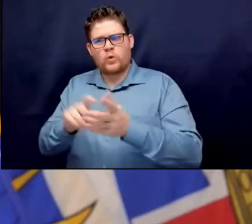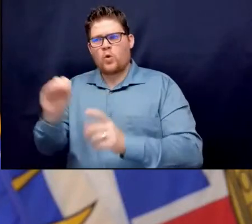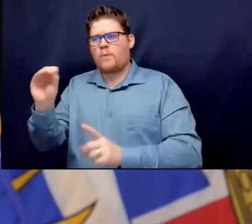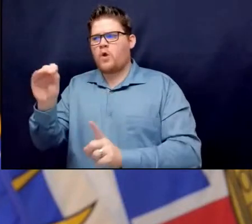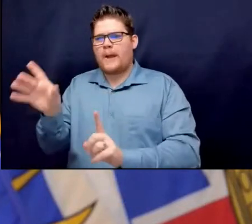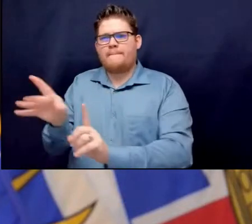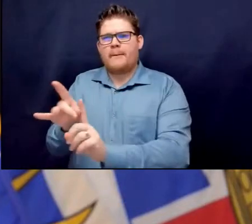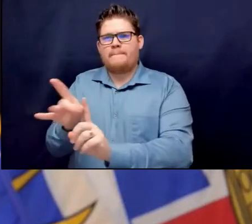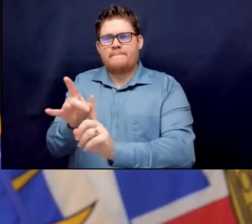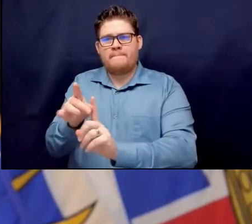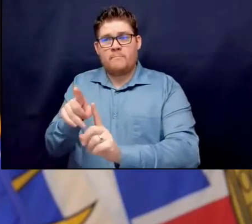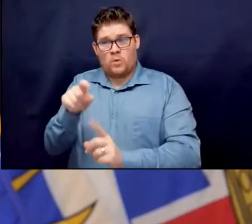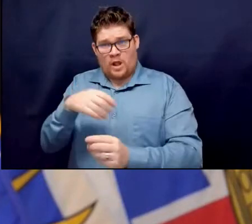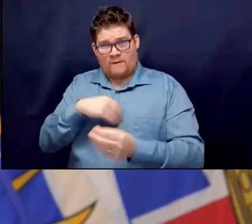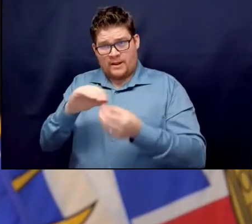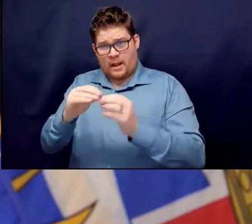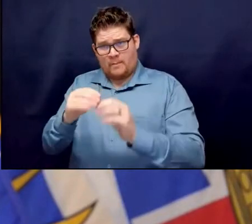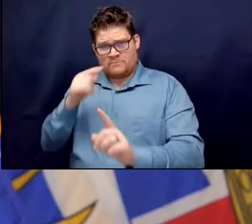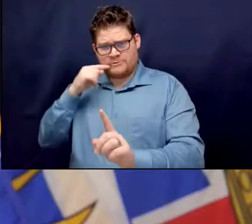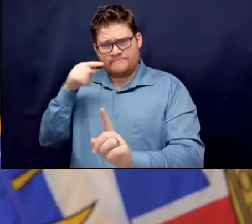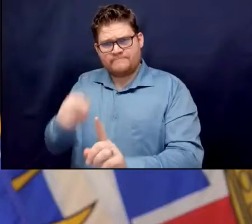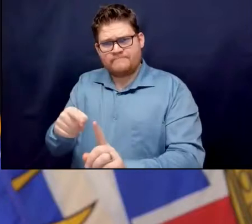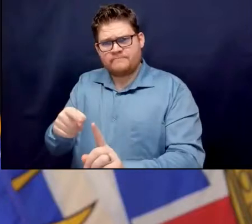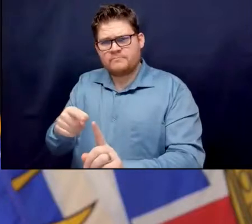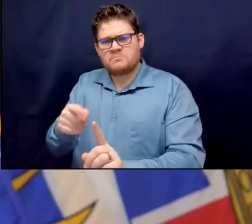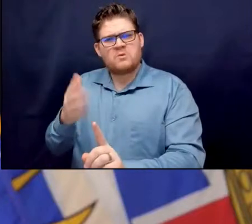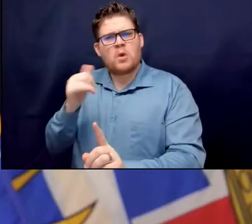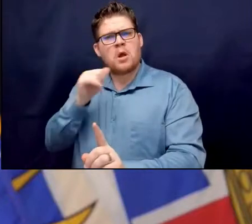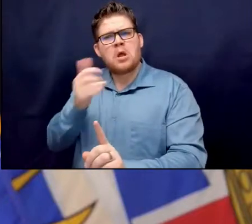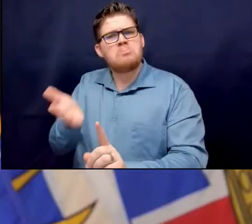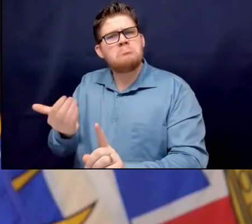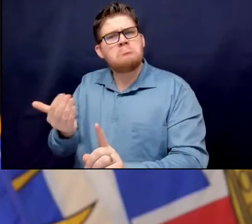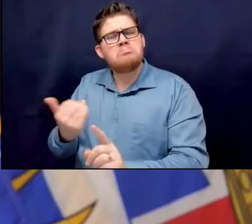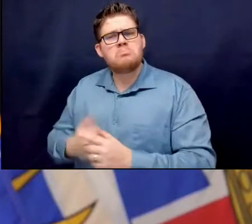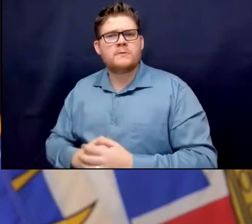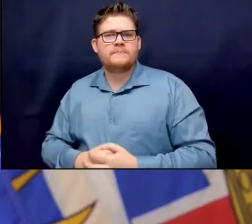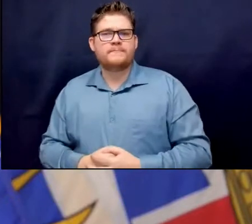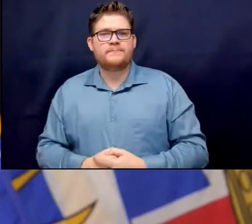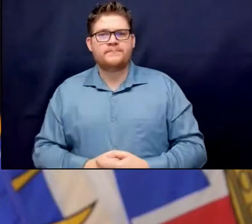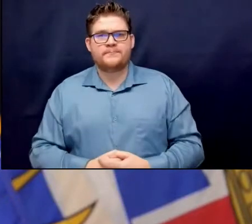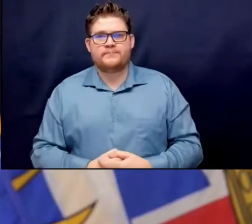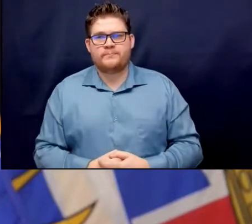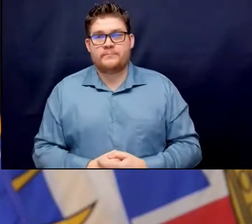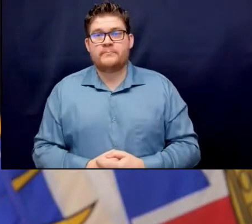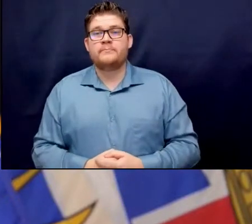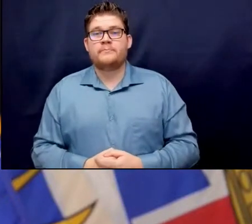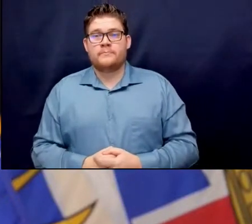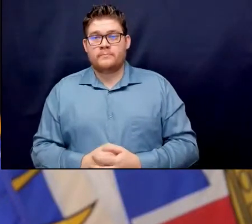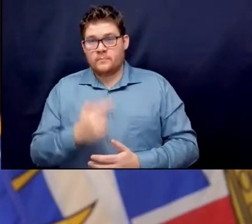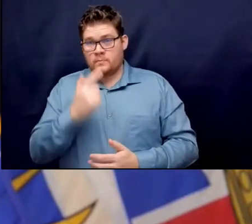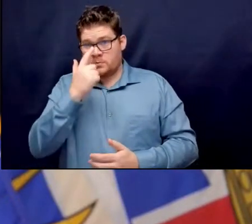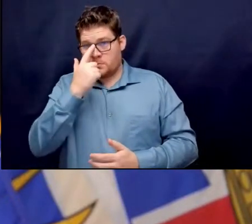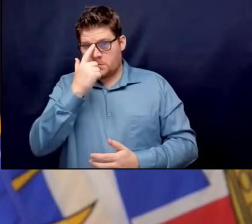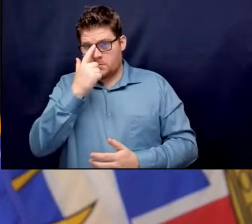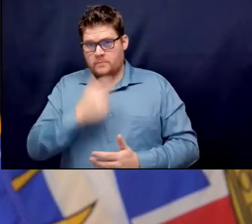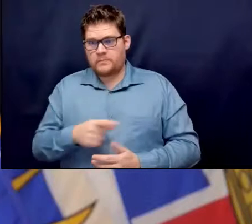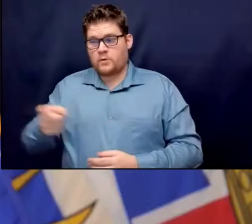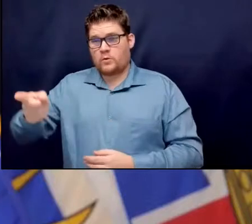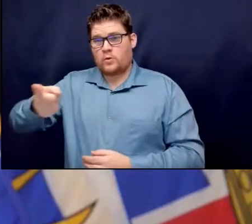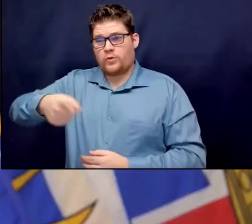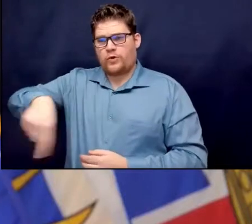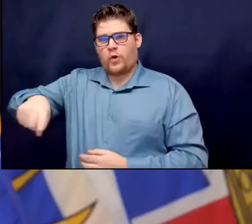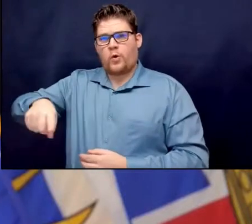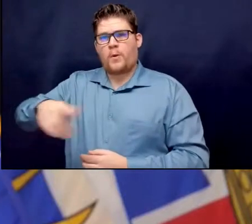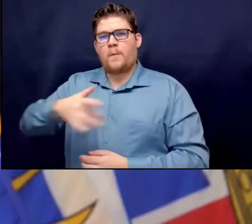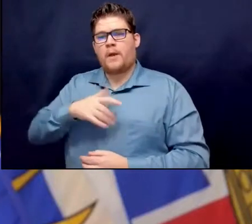new wave, and do we have any numbers, or why aren't we tracking them? Especially since the segment of population